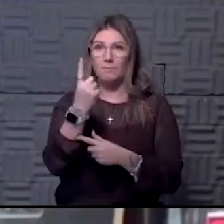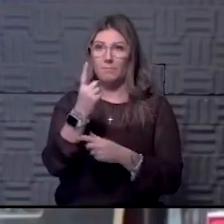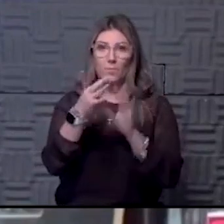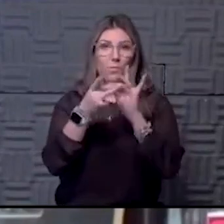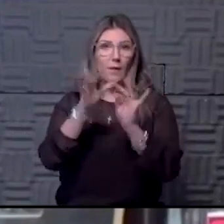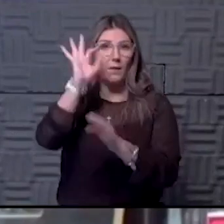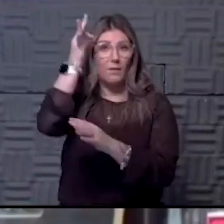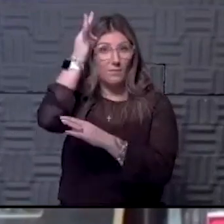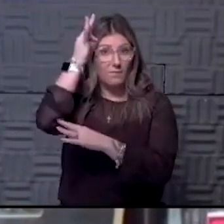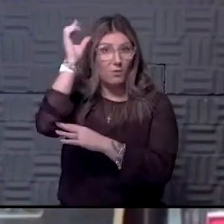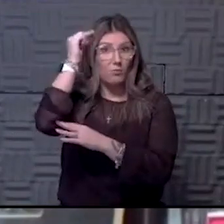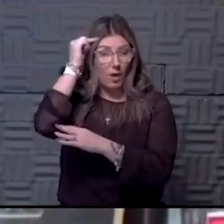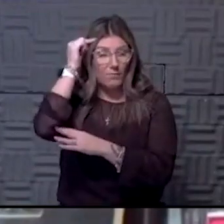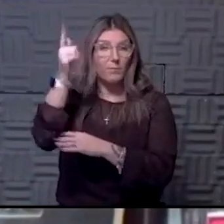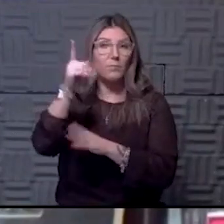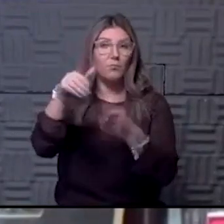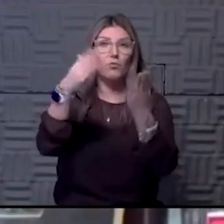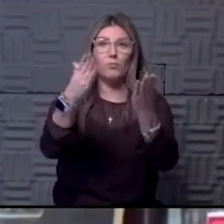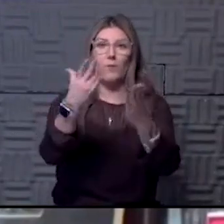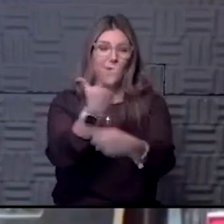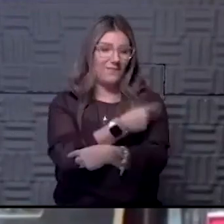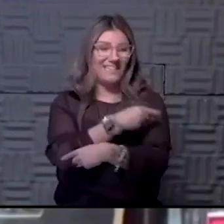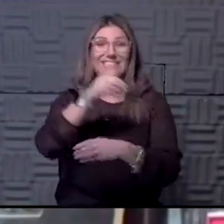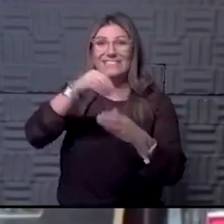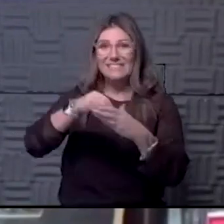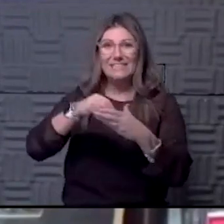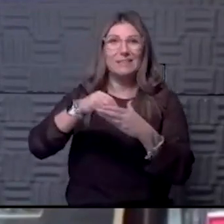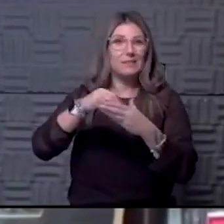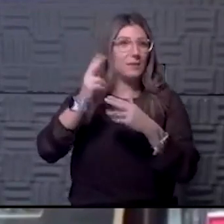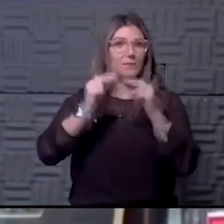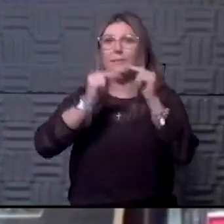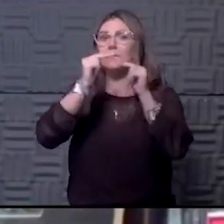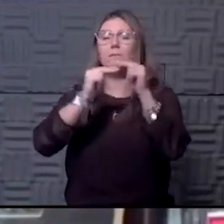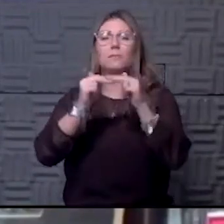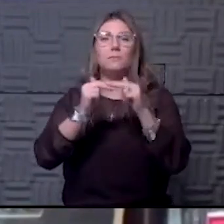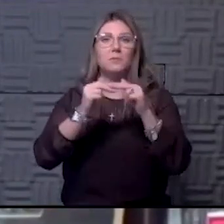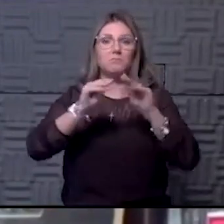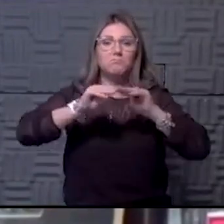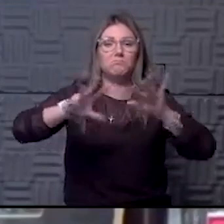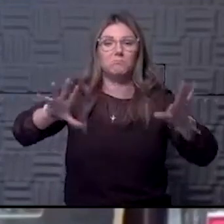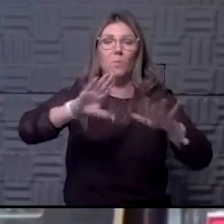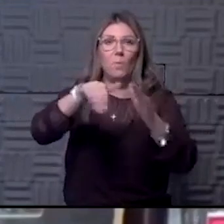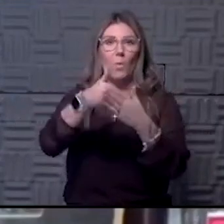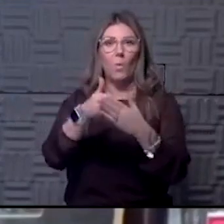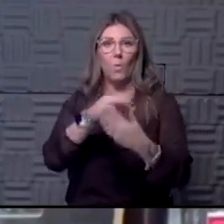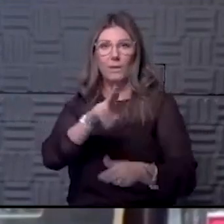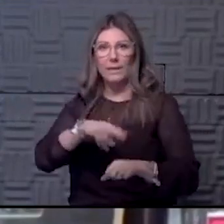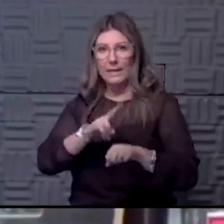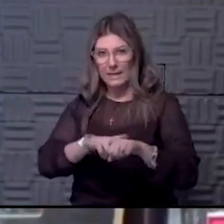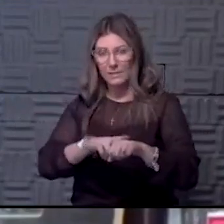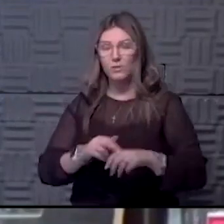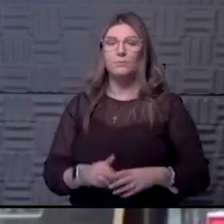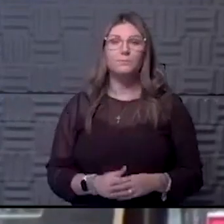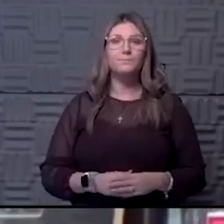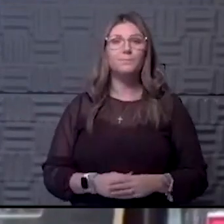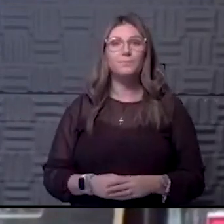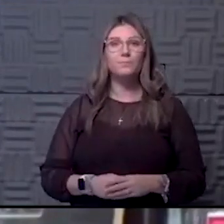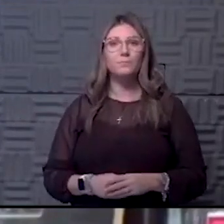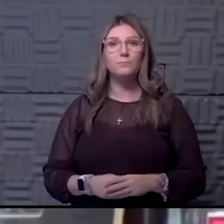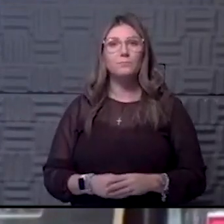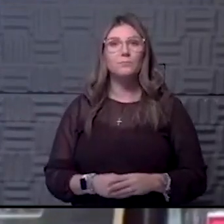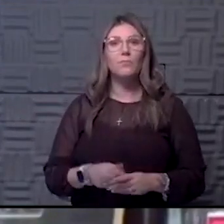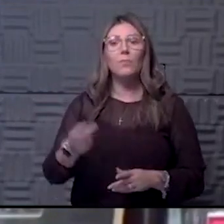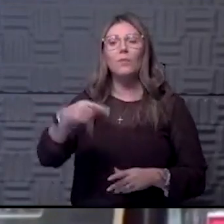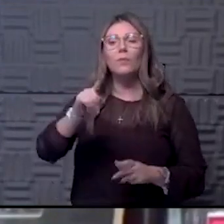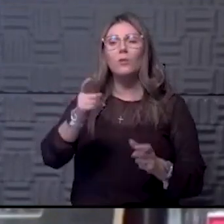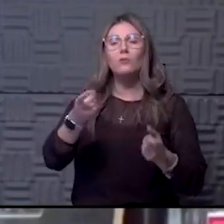providing the vaccine in a facility in places across the nation. And so they're trying to